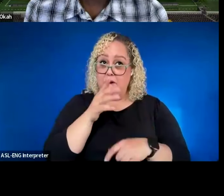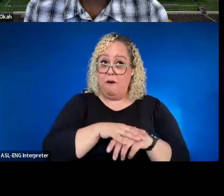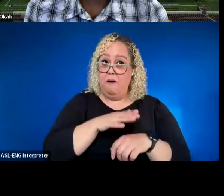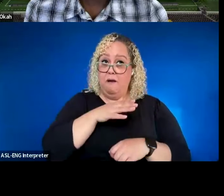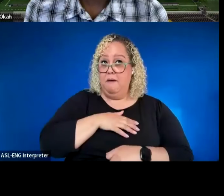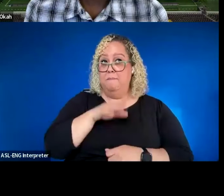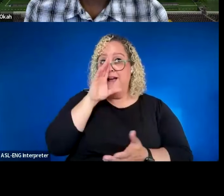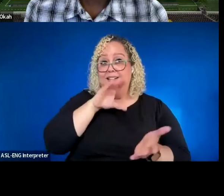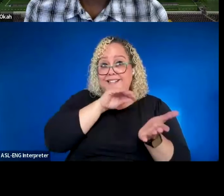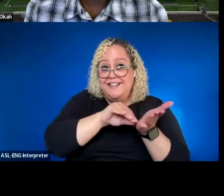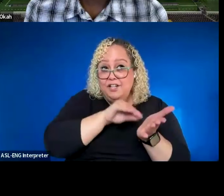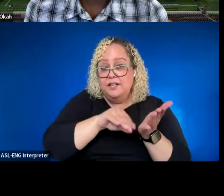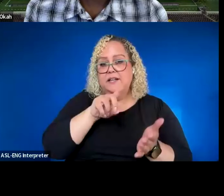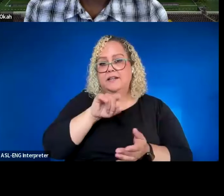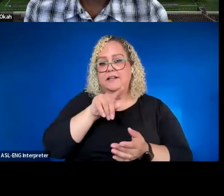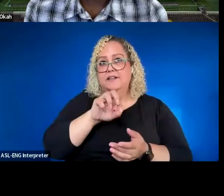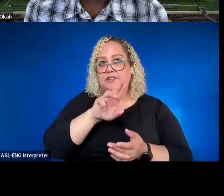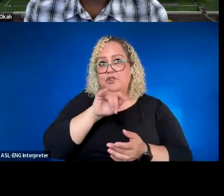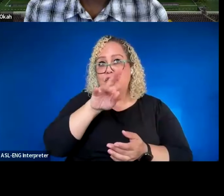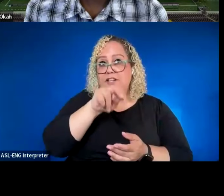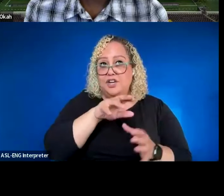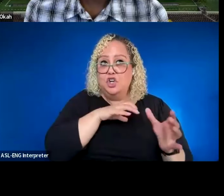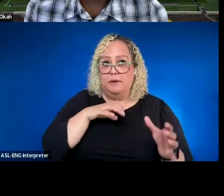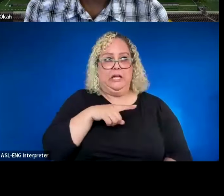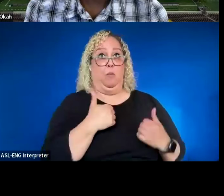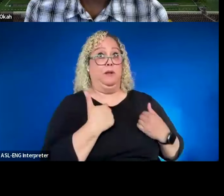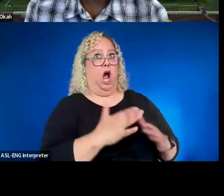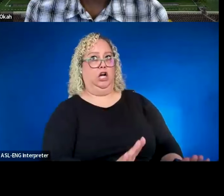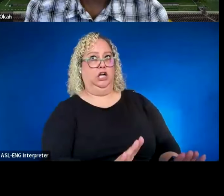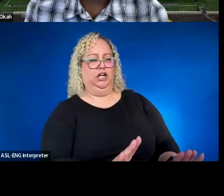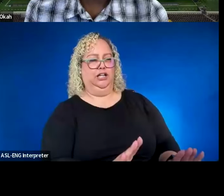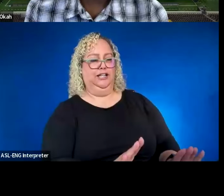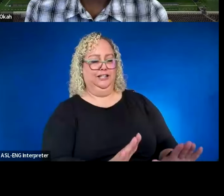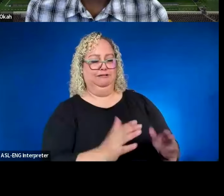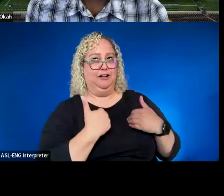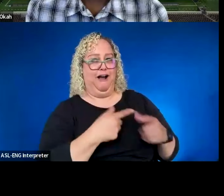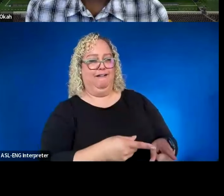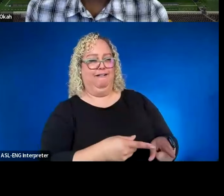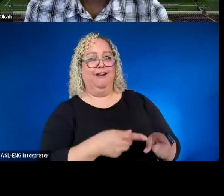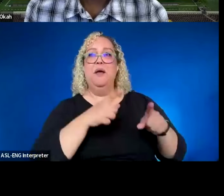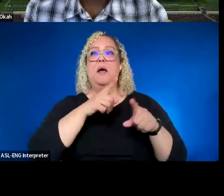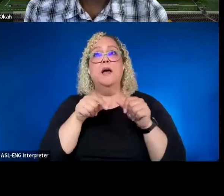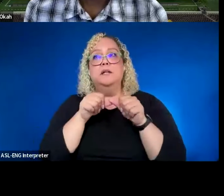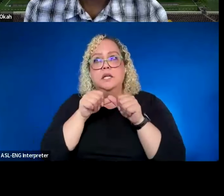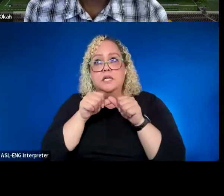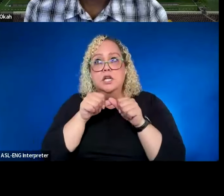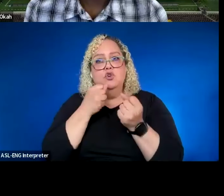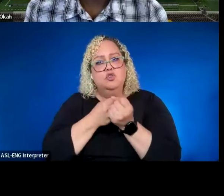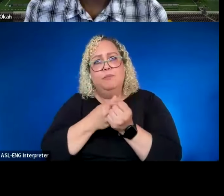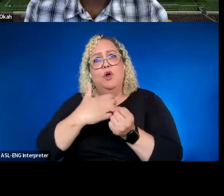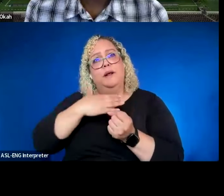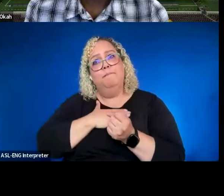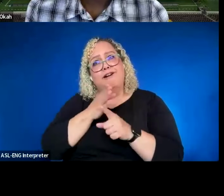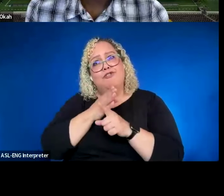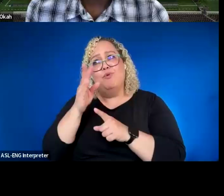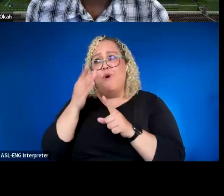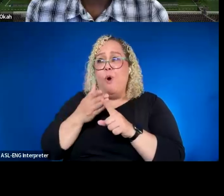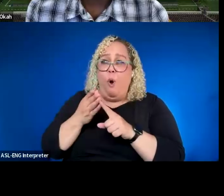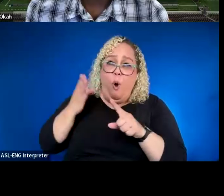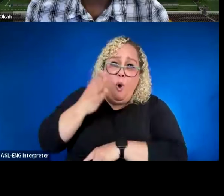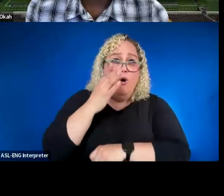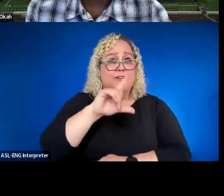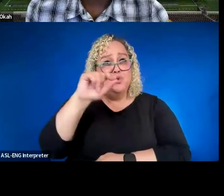very, very, very young. So let me be clear, who has continued to support my career over 20 years and to serve